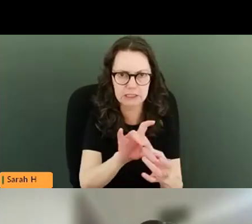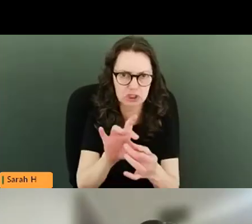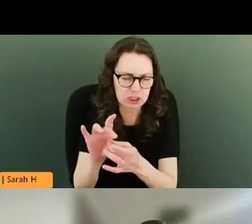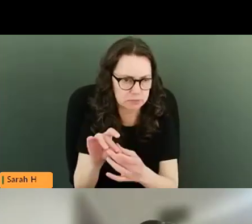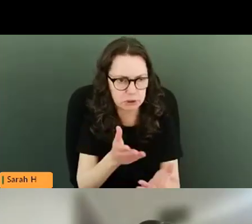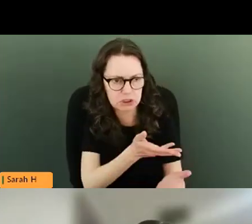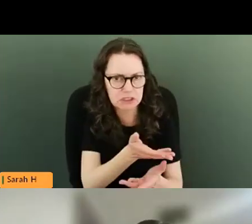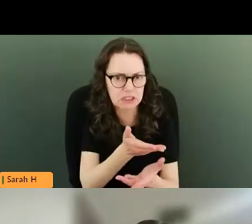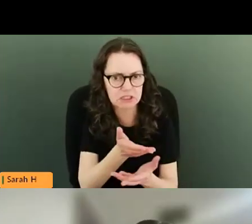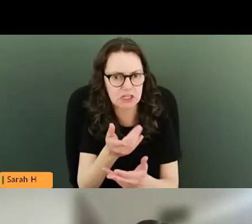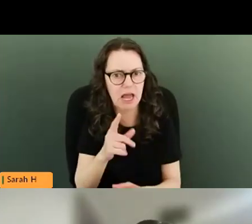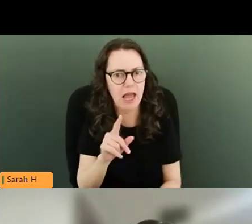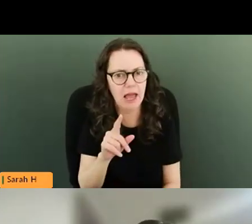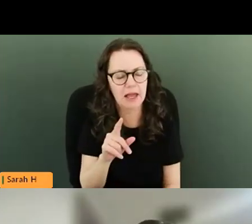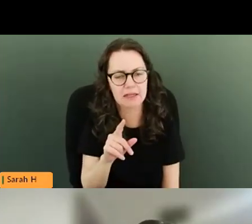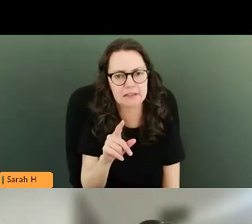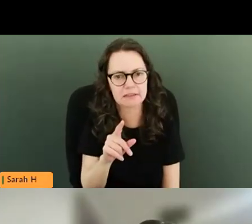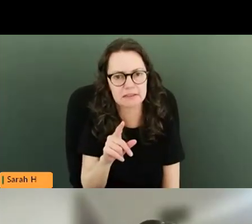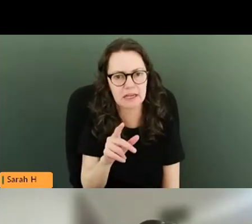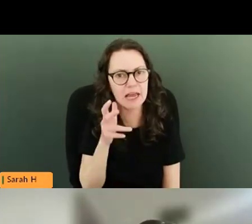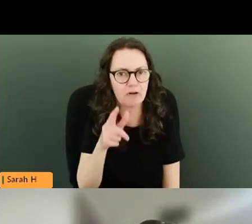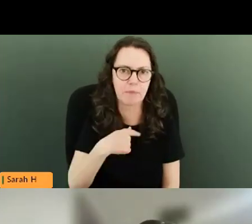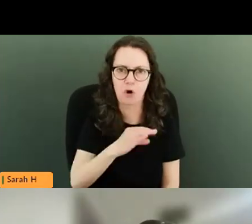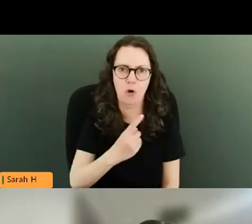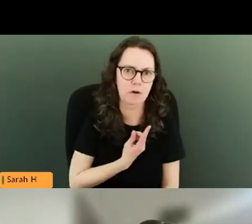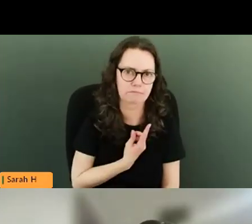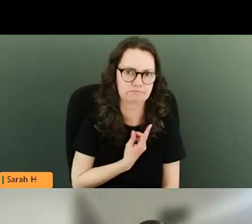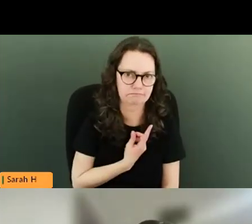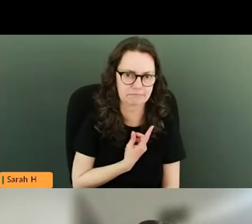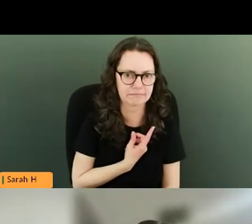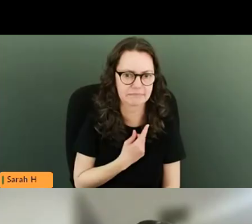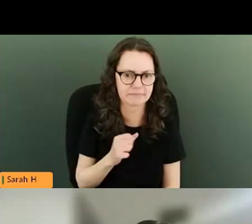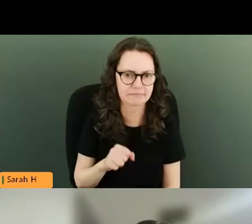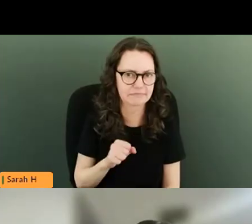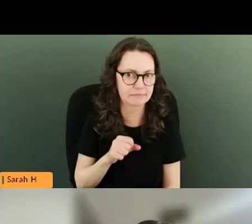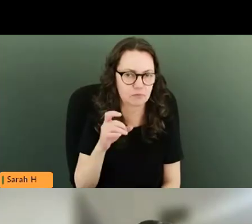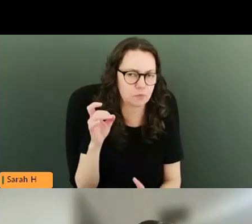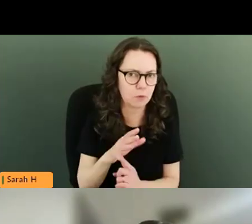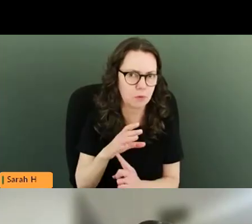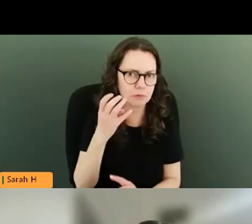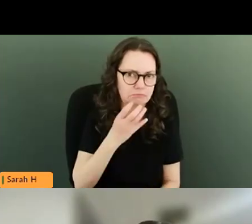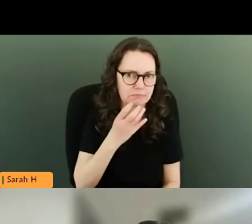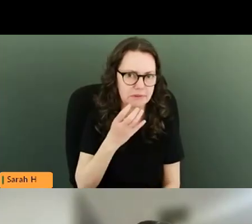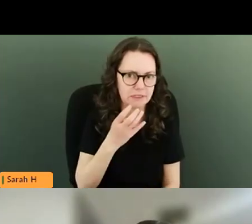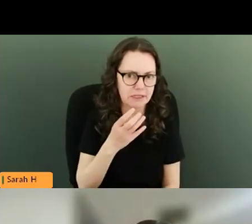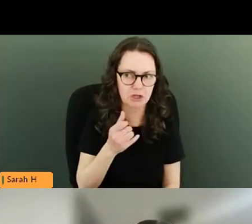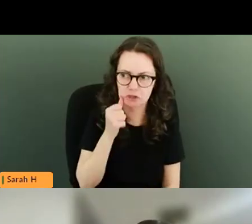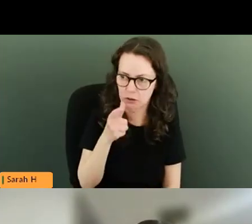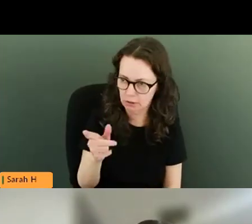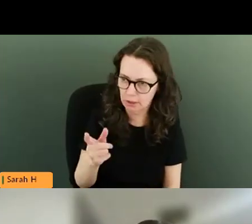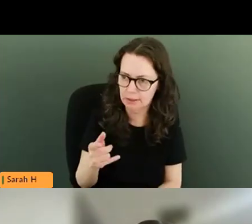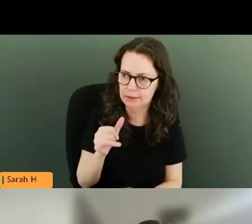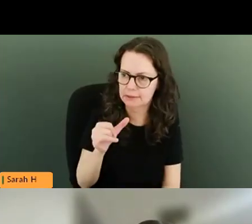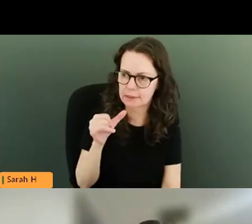think that quote there, like hearing that you're not alone. How important is it to not hear that from others, but to be